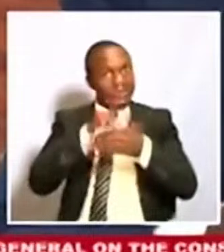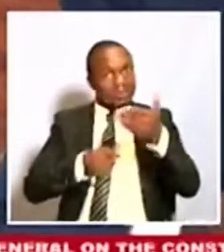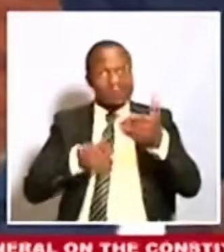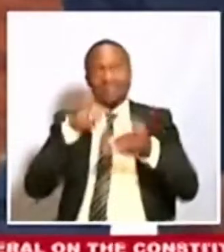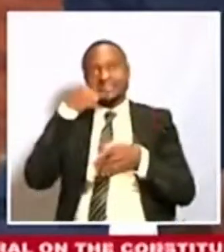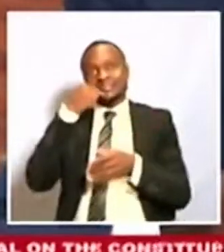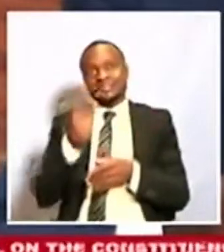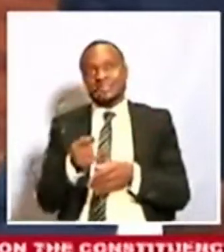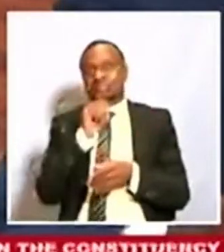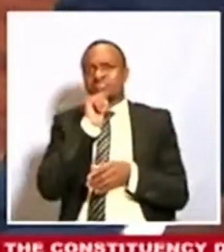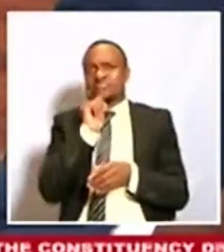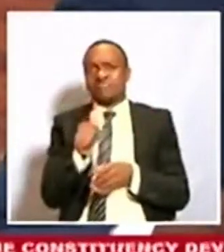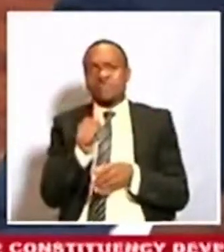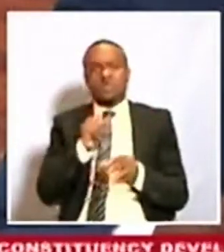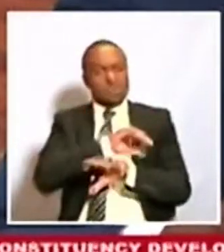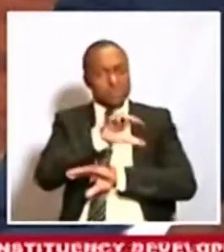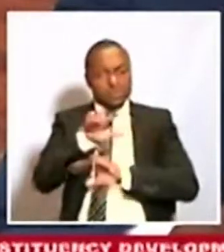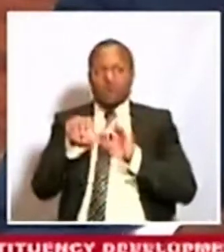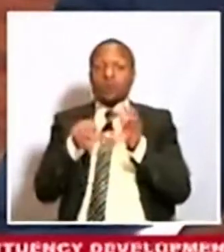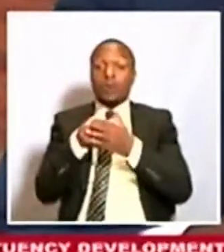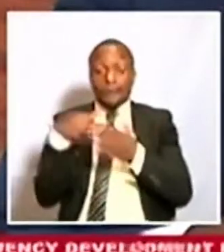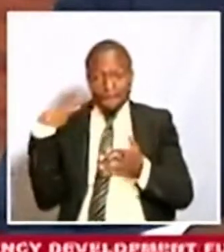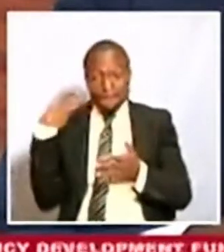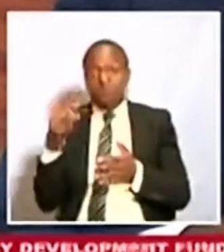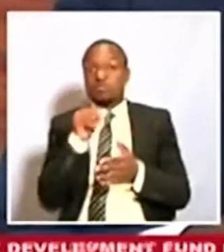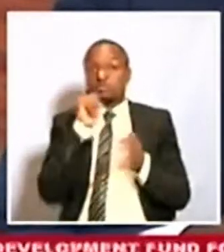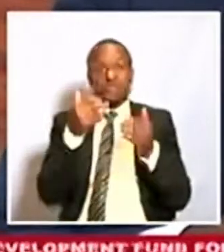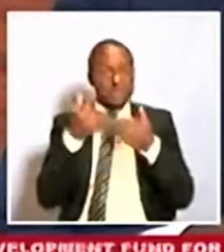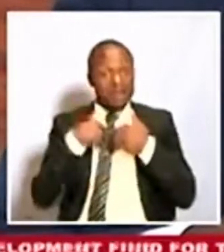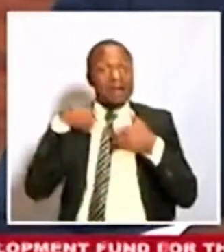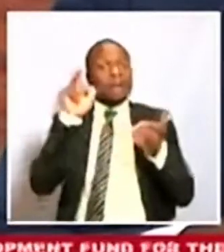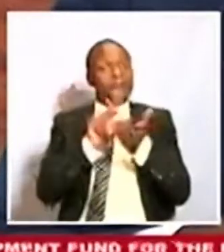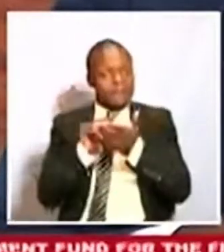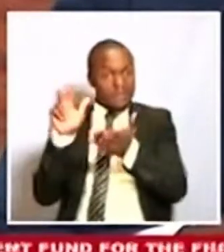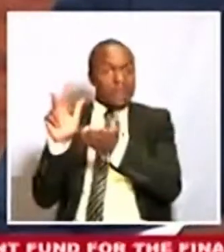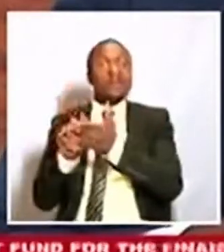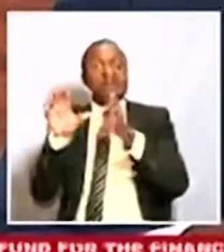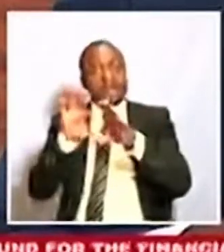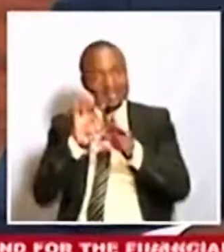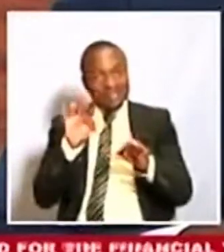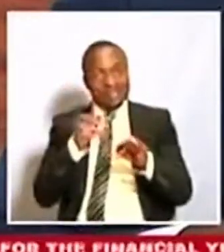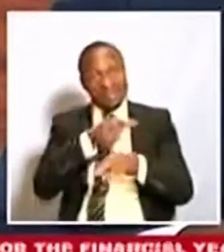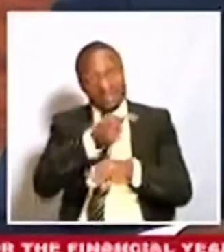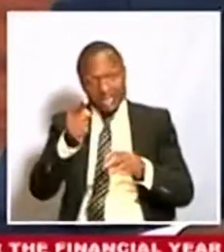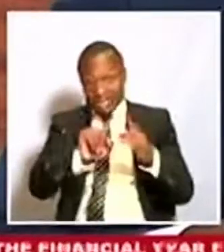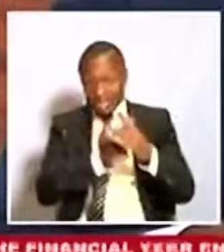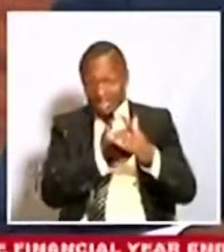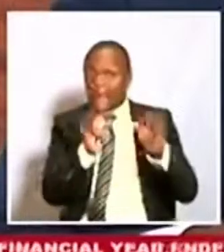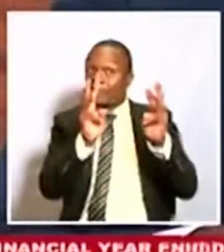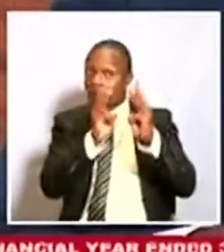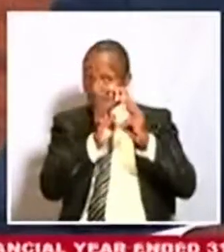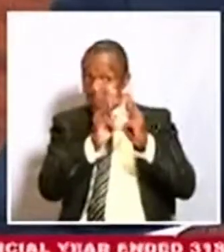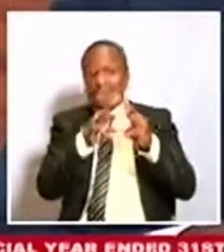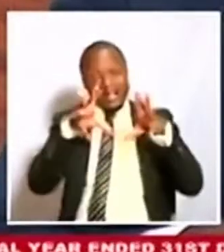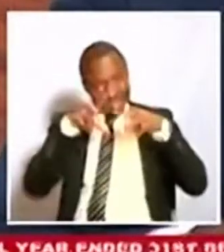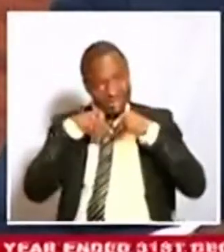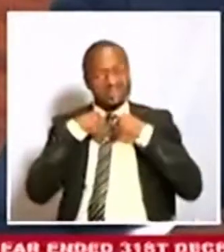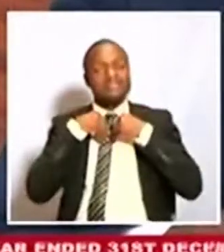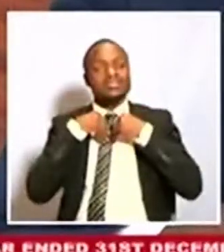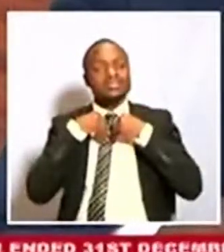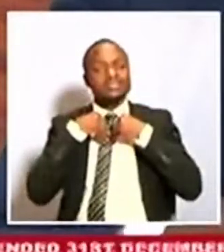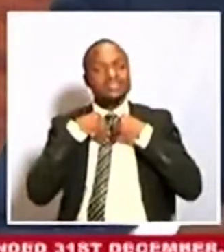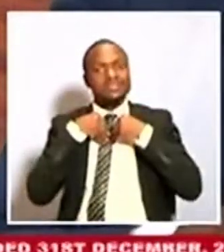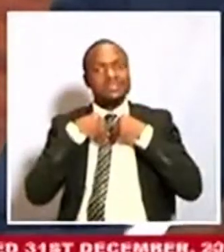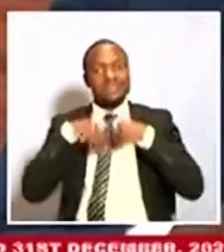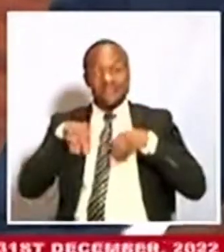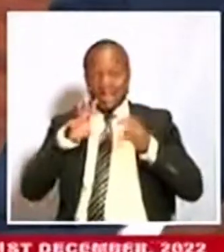we are saying, it's not all the applications which did not have signatures. They discovered as they were starting the meeting, admitting